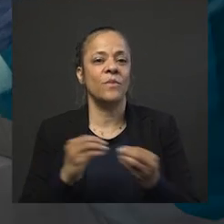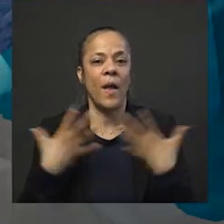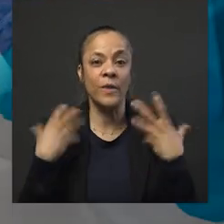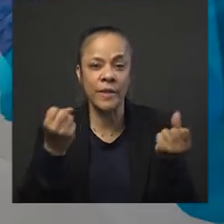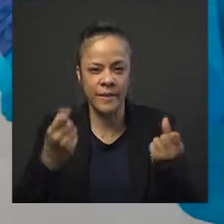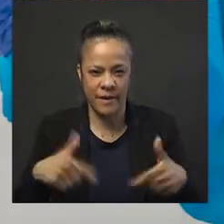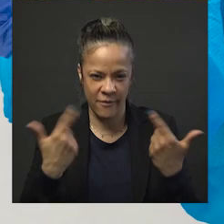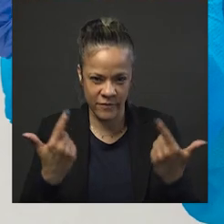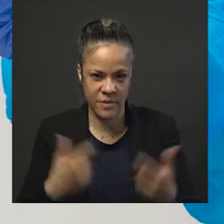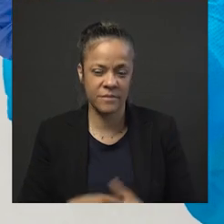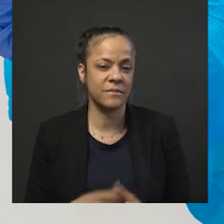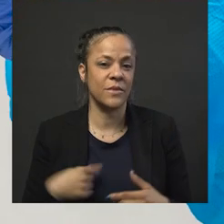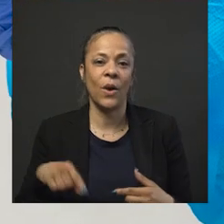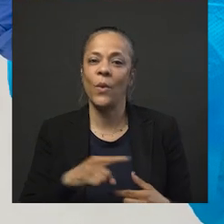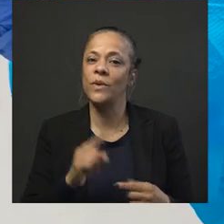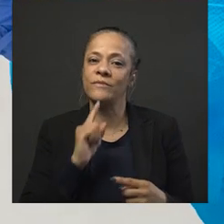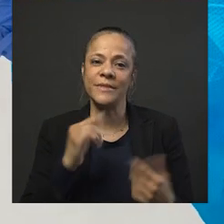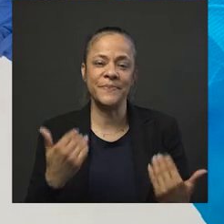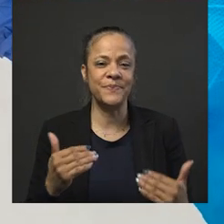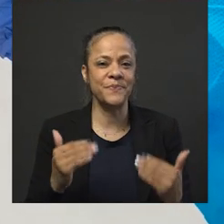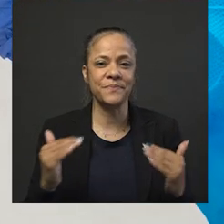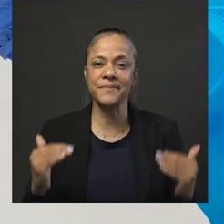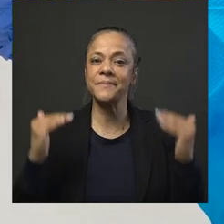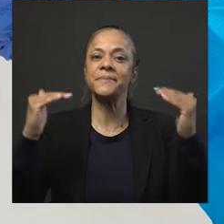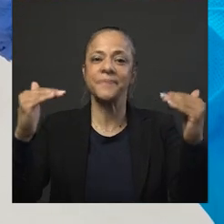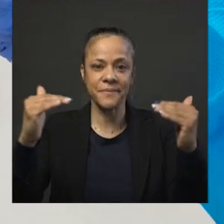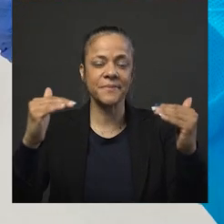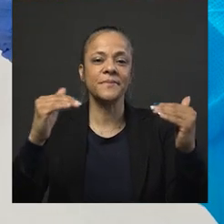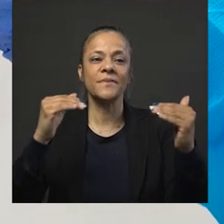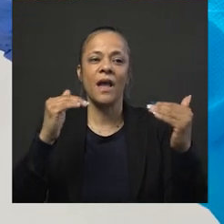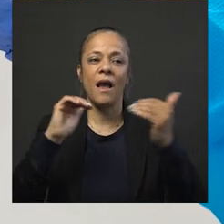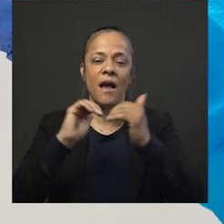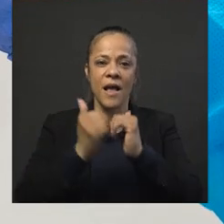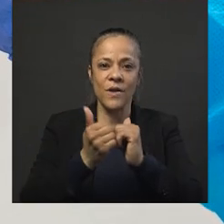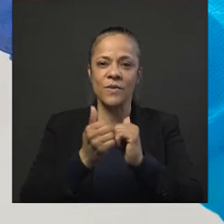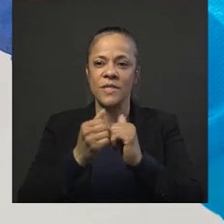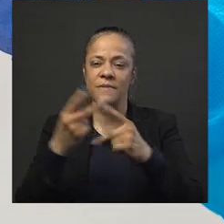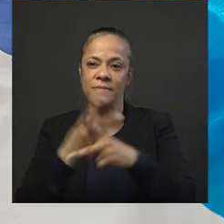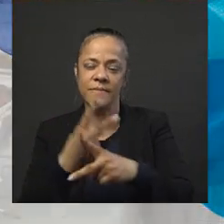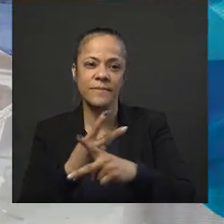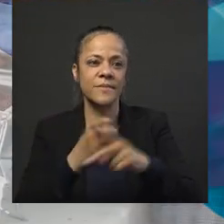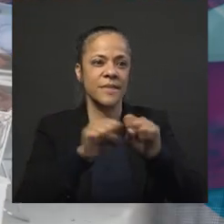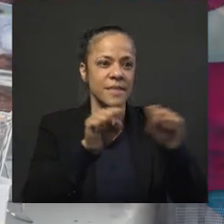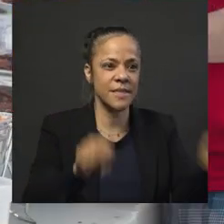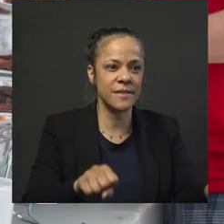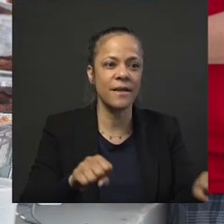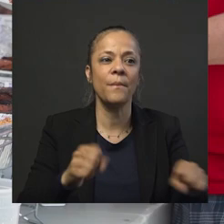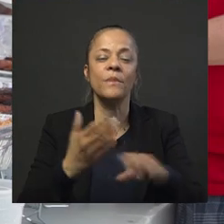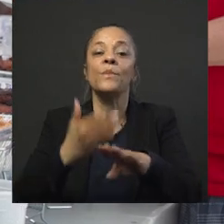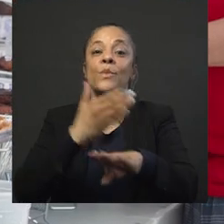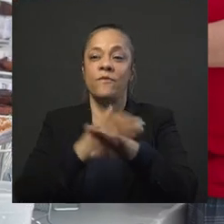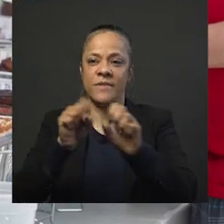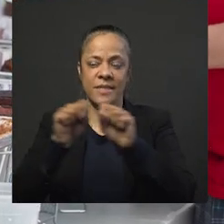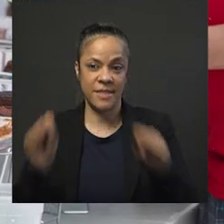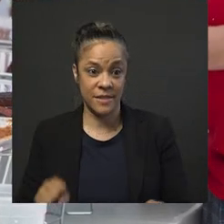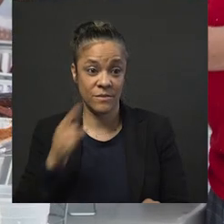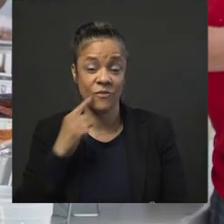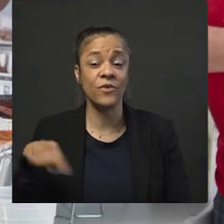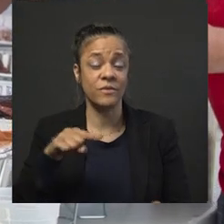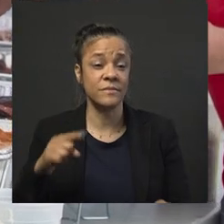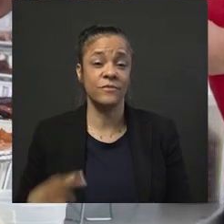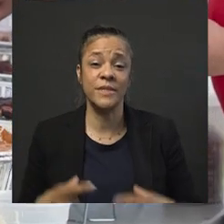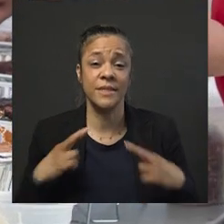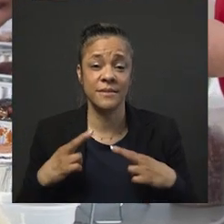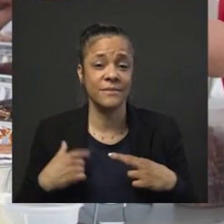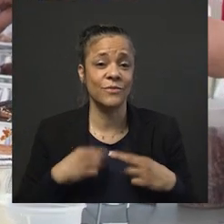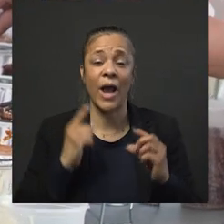healthier lives. Once again, we're raising the bar with innovative solutions to combat systemic issues that disproportionately affect urban areas.